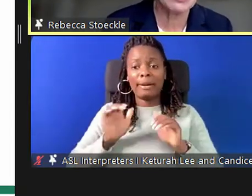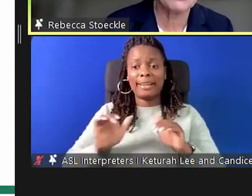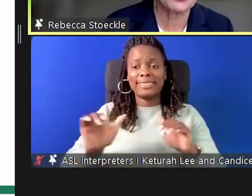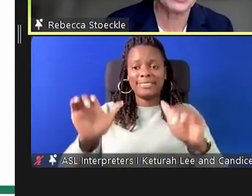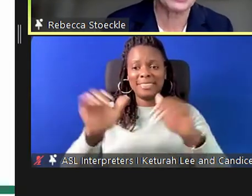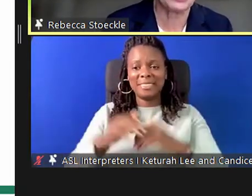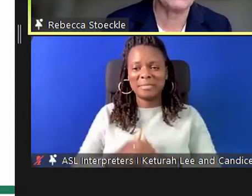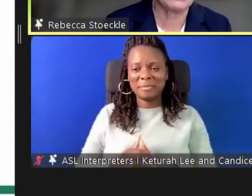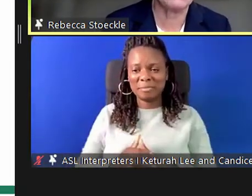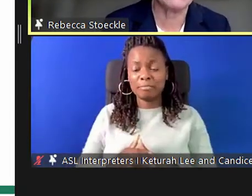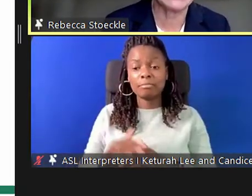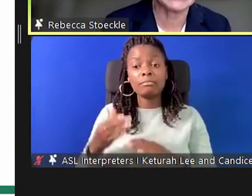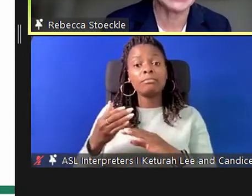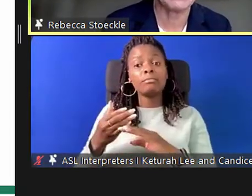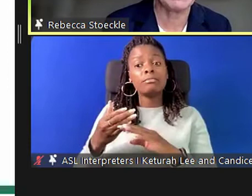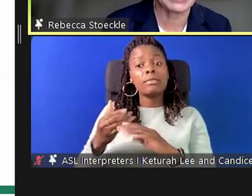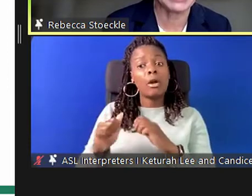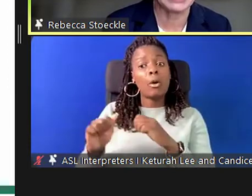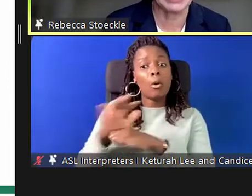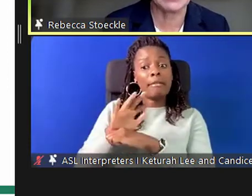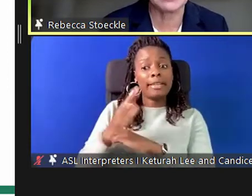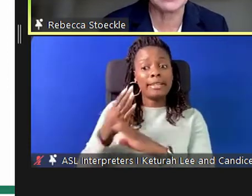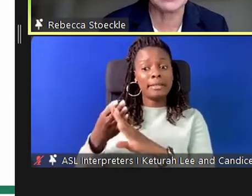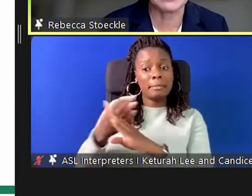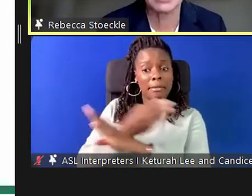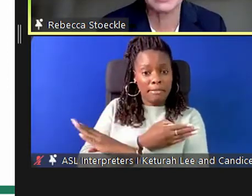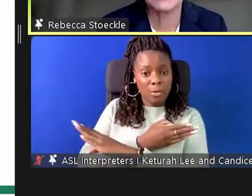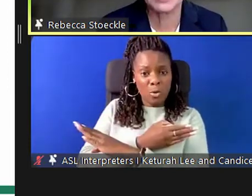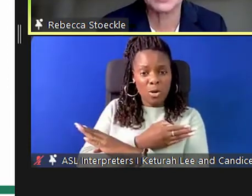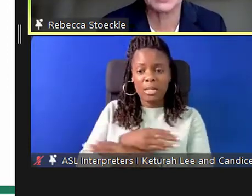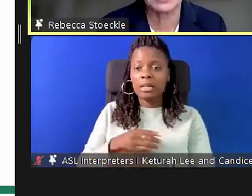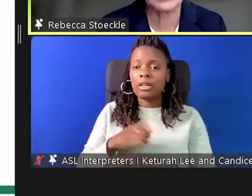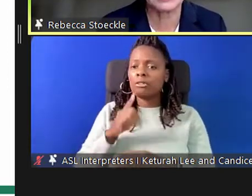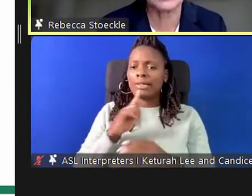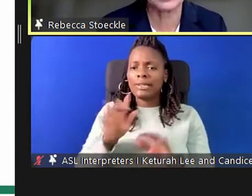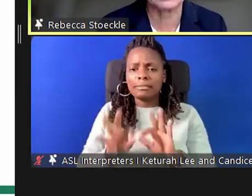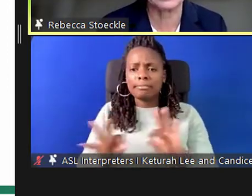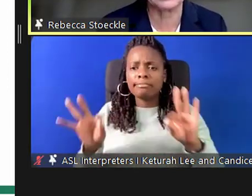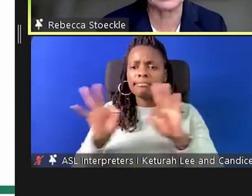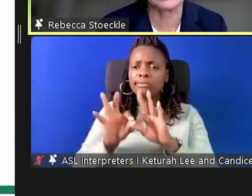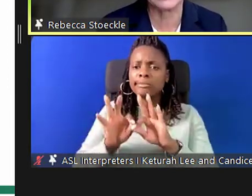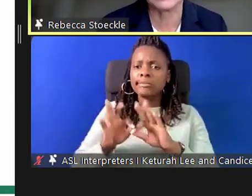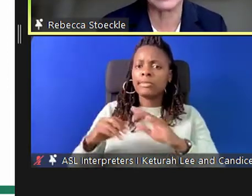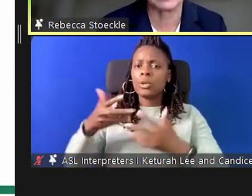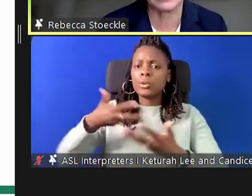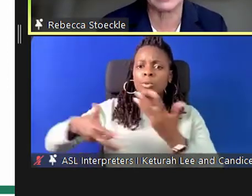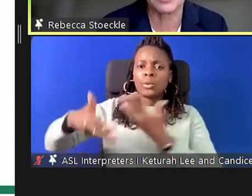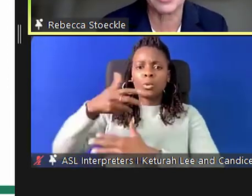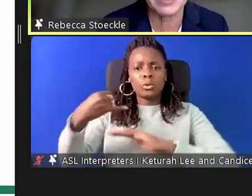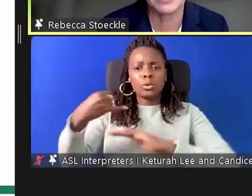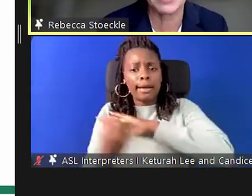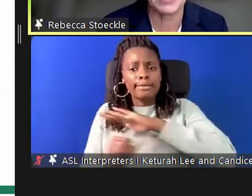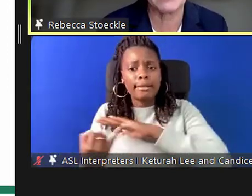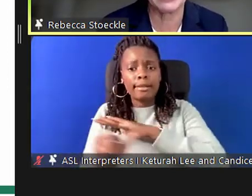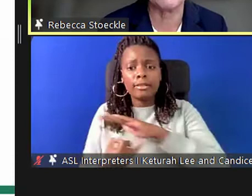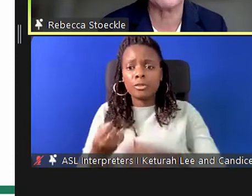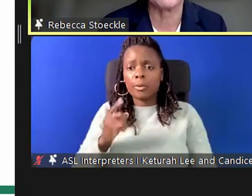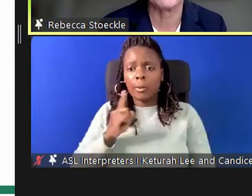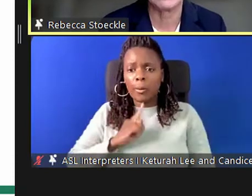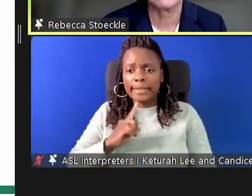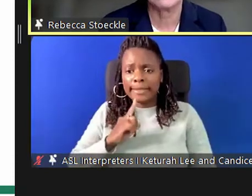Even before the COVID-19 pandemic, the significance of social isolation and loneliness was becoming increasingly